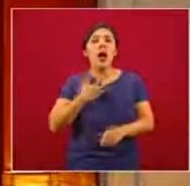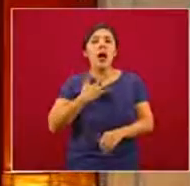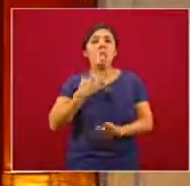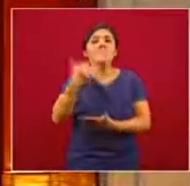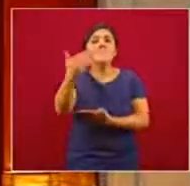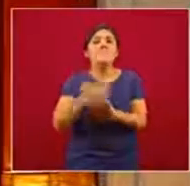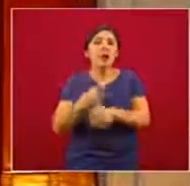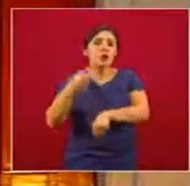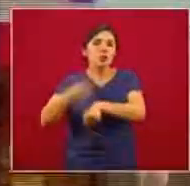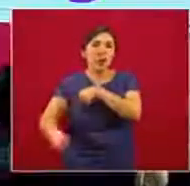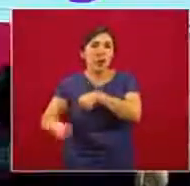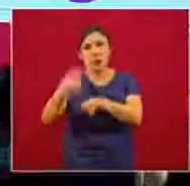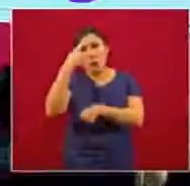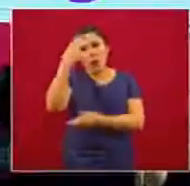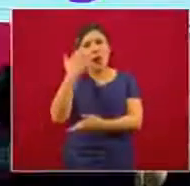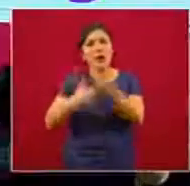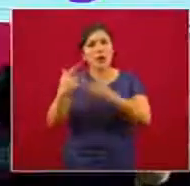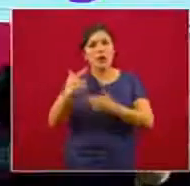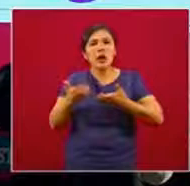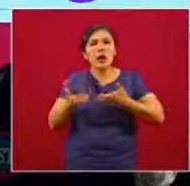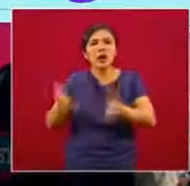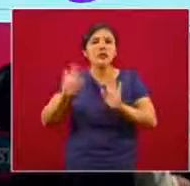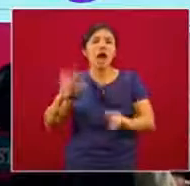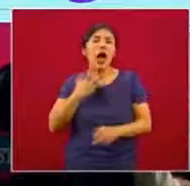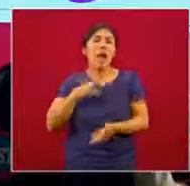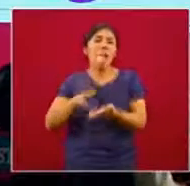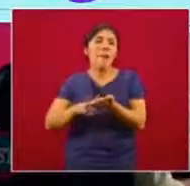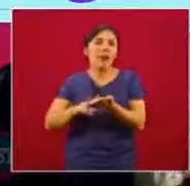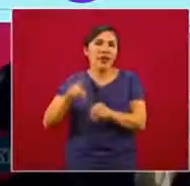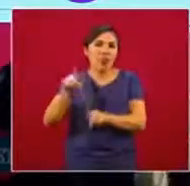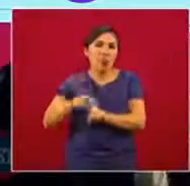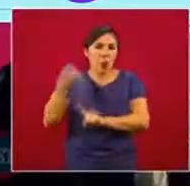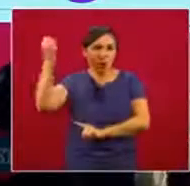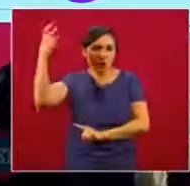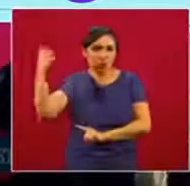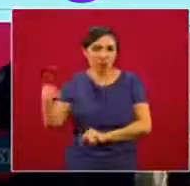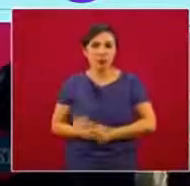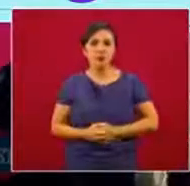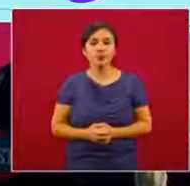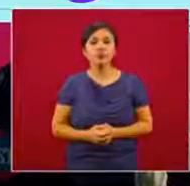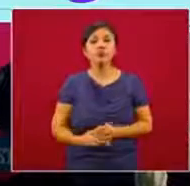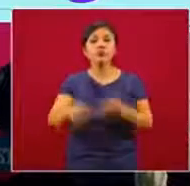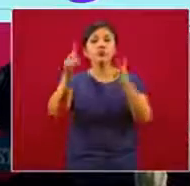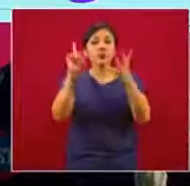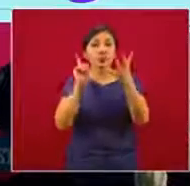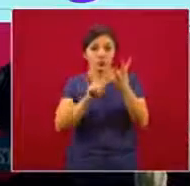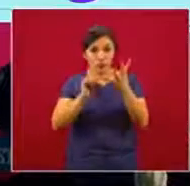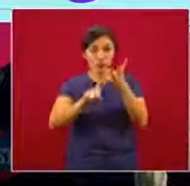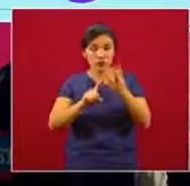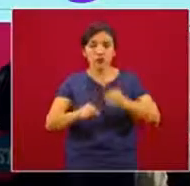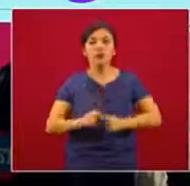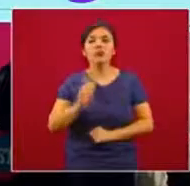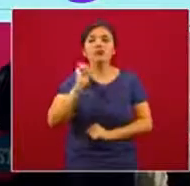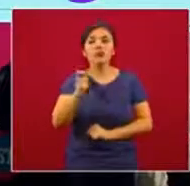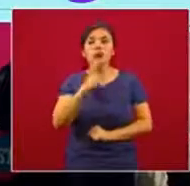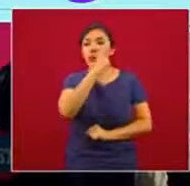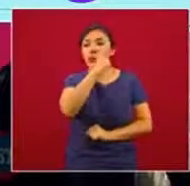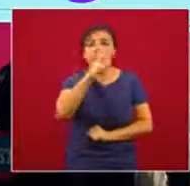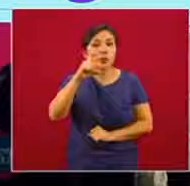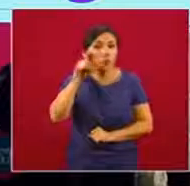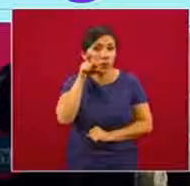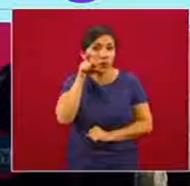go back, menos they will riesgoso do regresar porque so estaremos en verano. when it is not going La to be cuarta that intervención risky. The es fourth